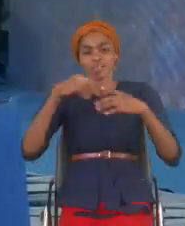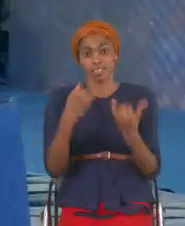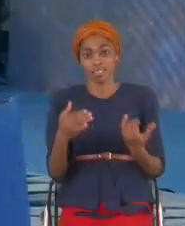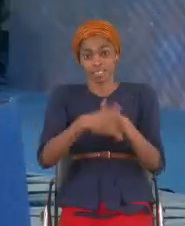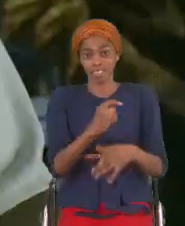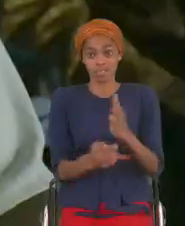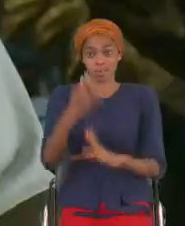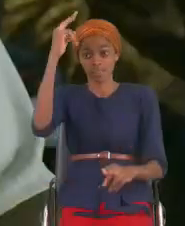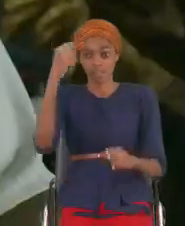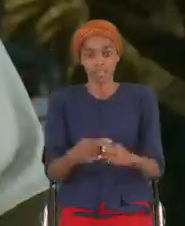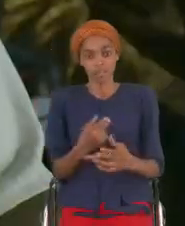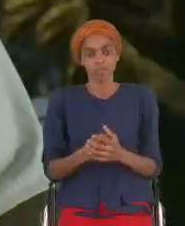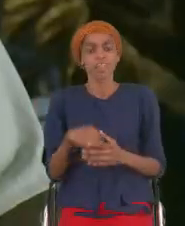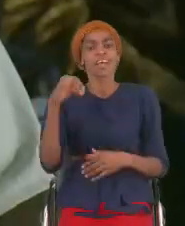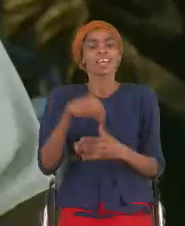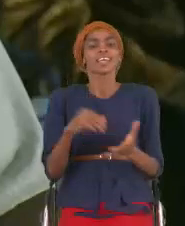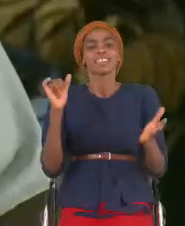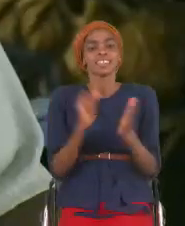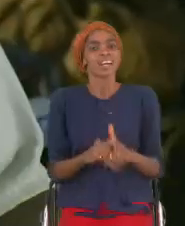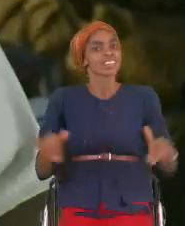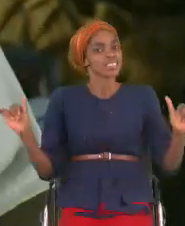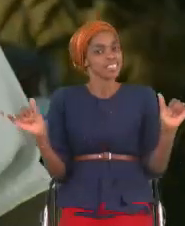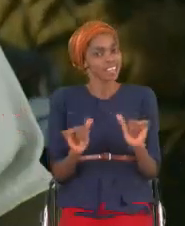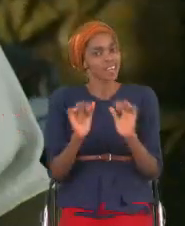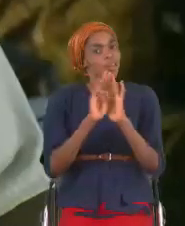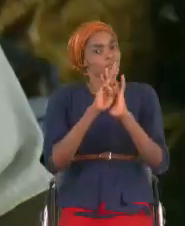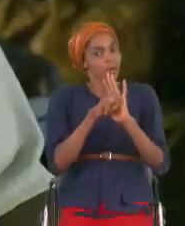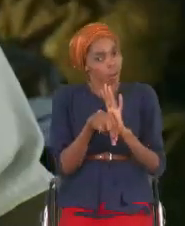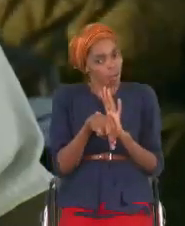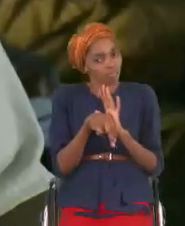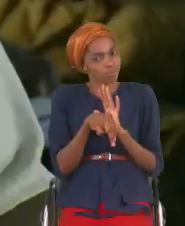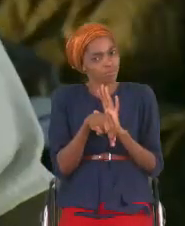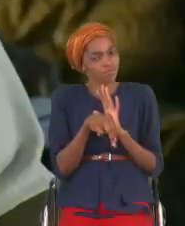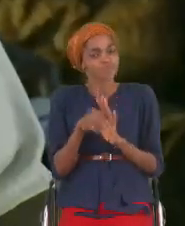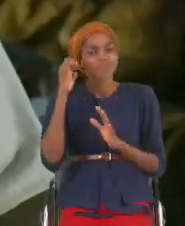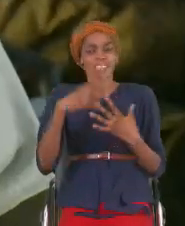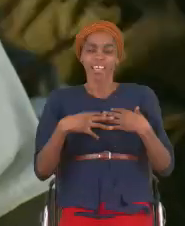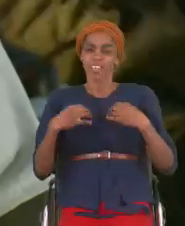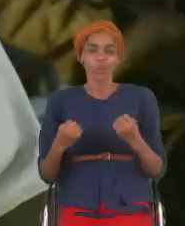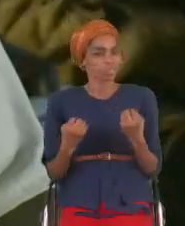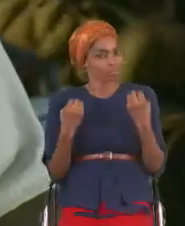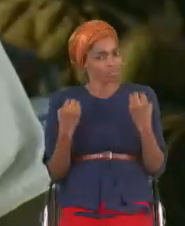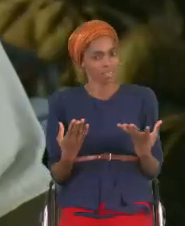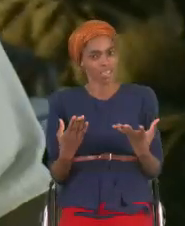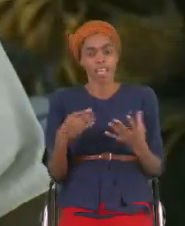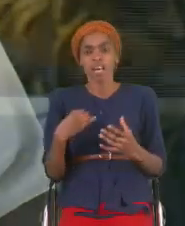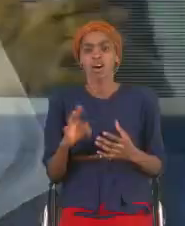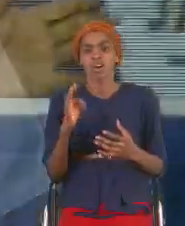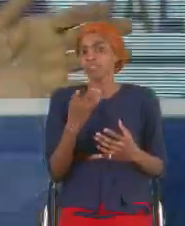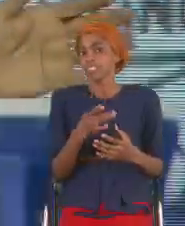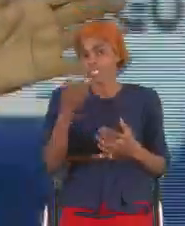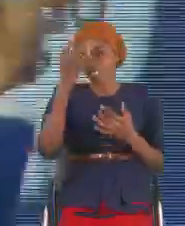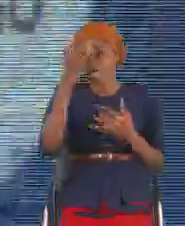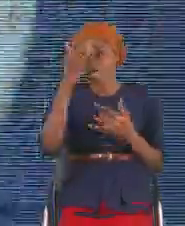Jesus' name. In that same hour, he cured many of their infirmities